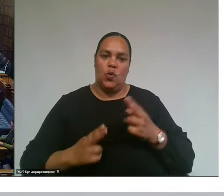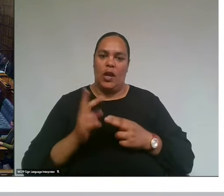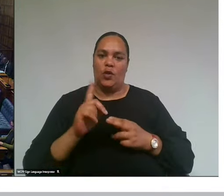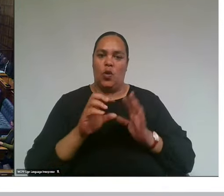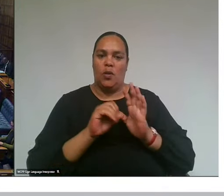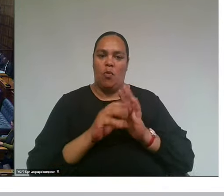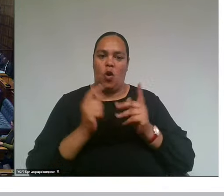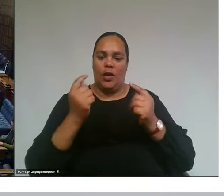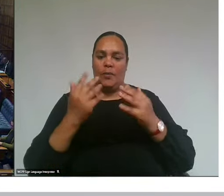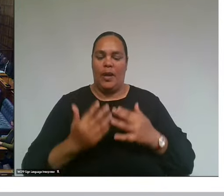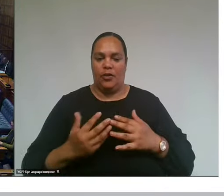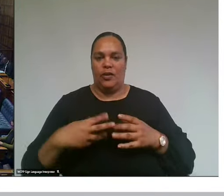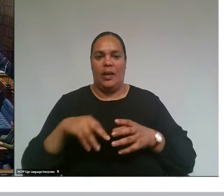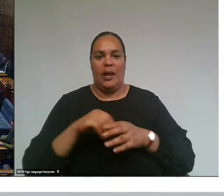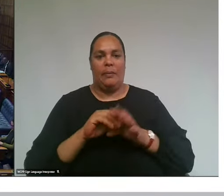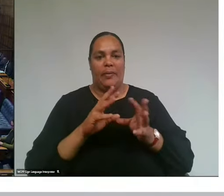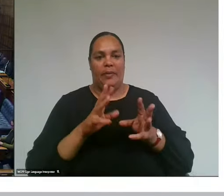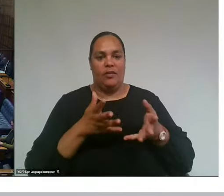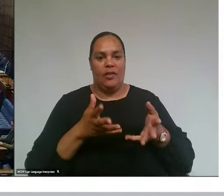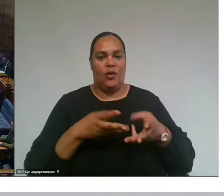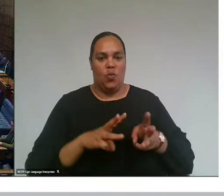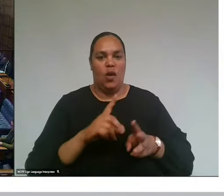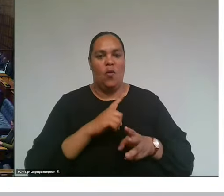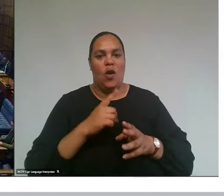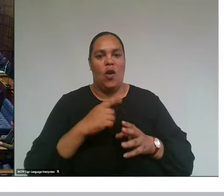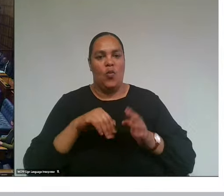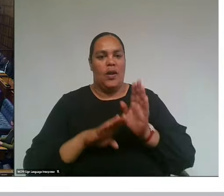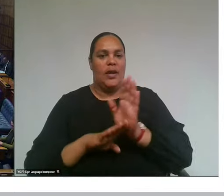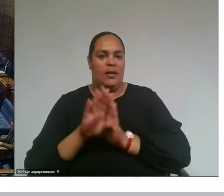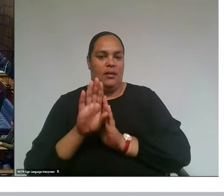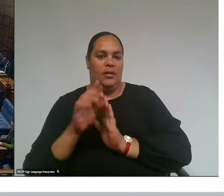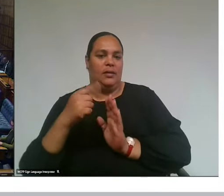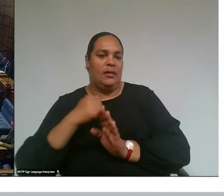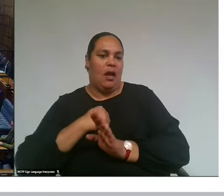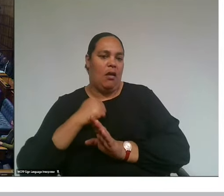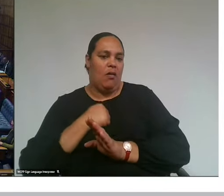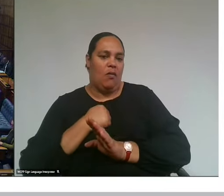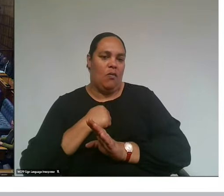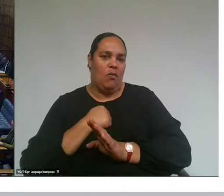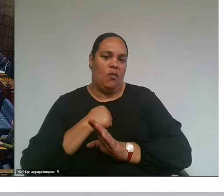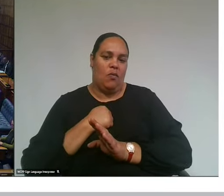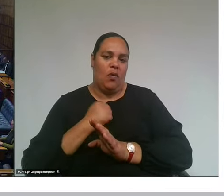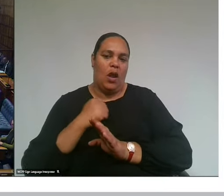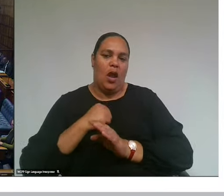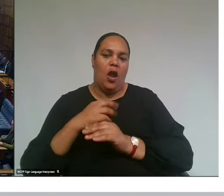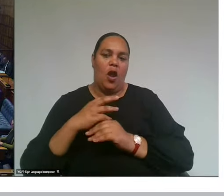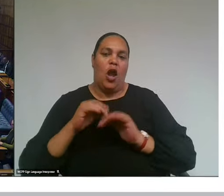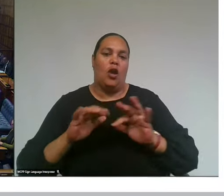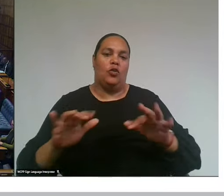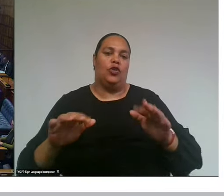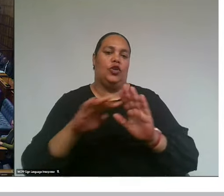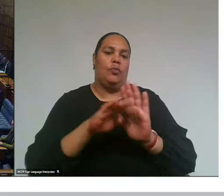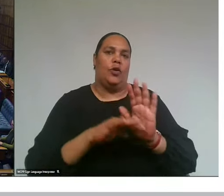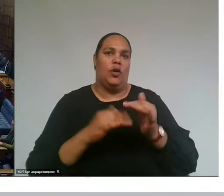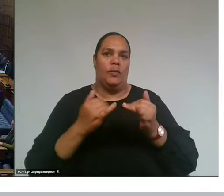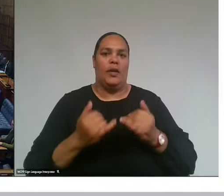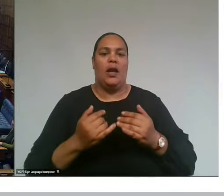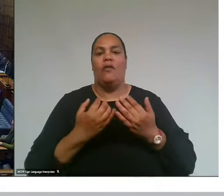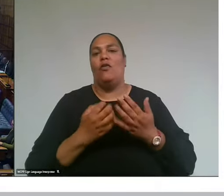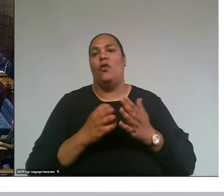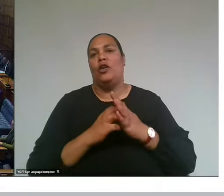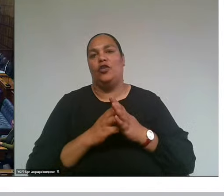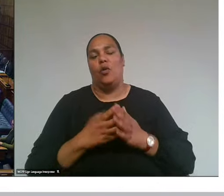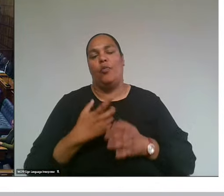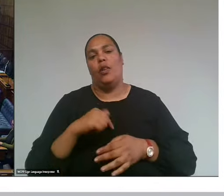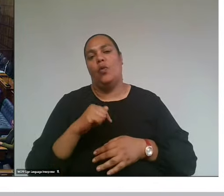marketing budget with regard to that because we increasing our our our our Outreach programs now so for example